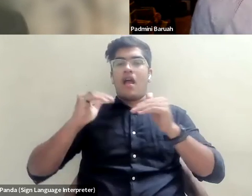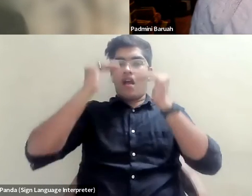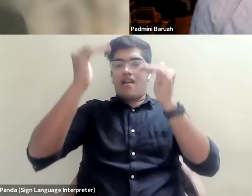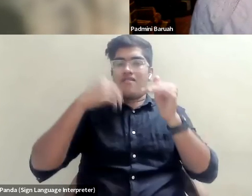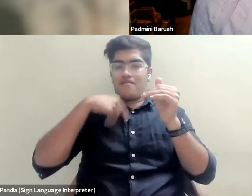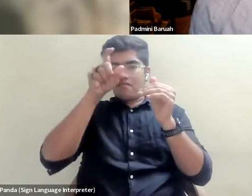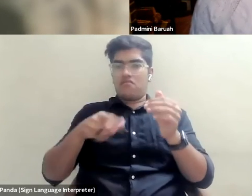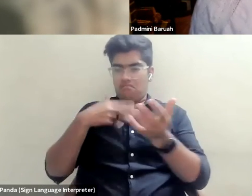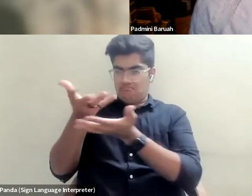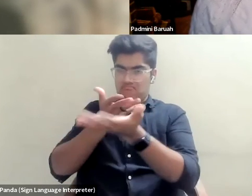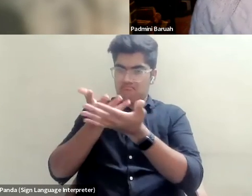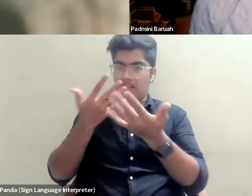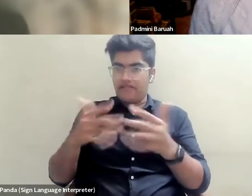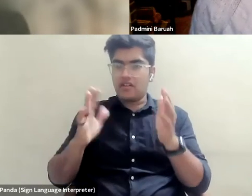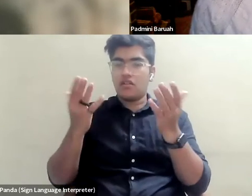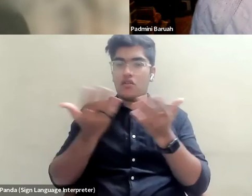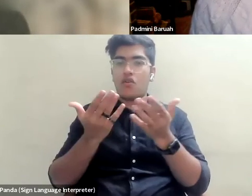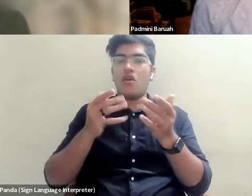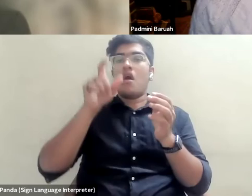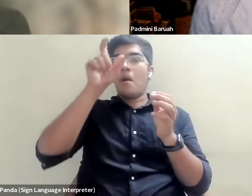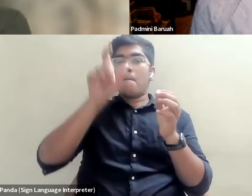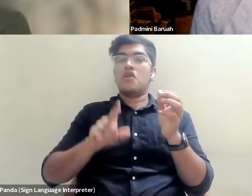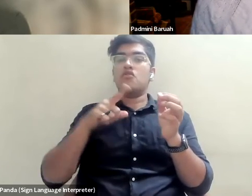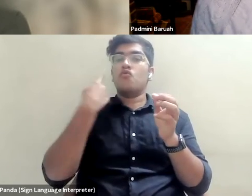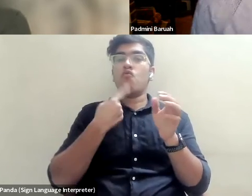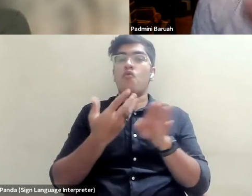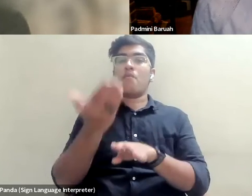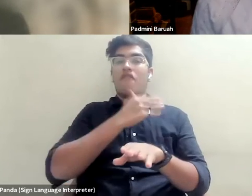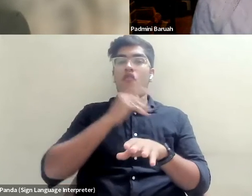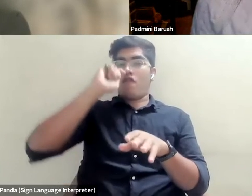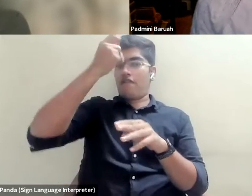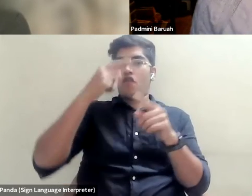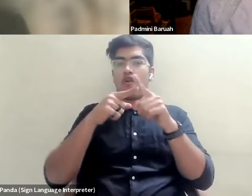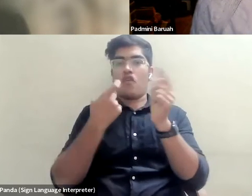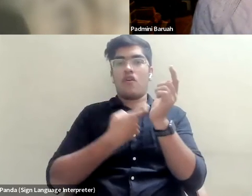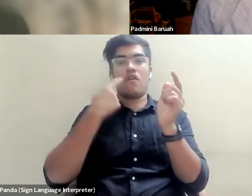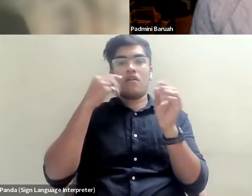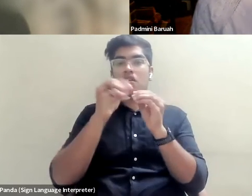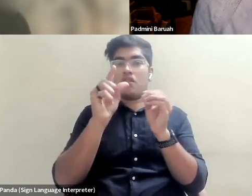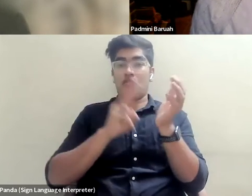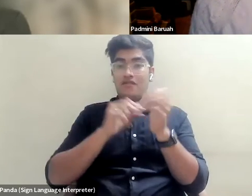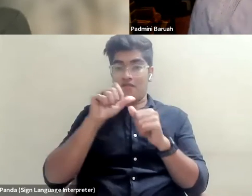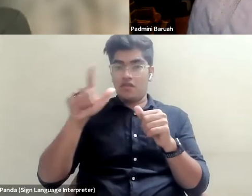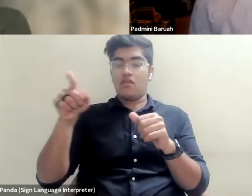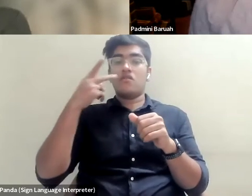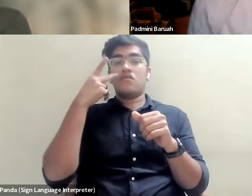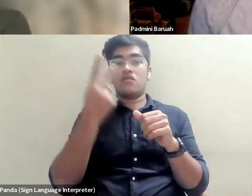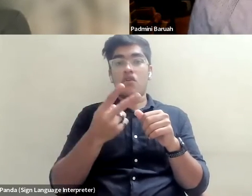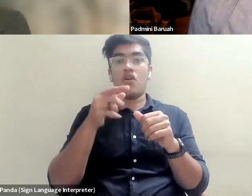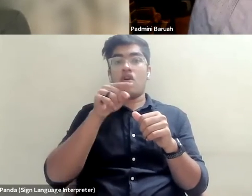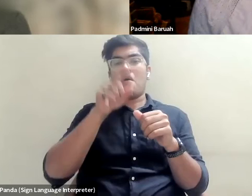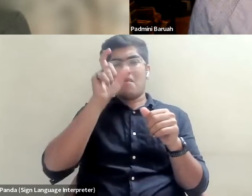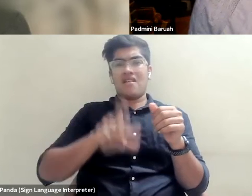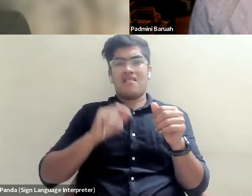the person who was representing her client in the foreigners tribunal was so bad that they had to name him as an